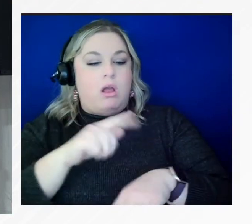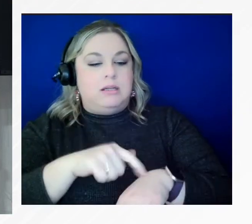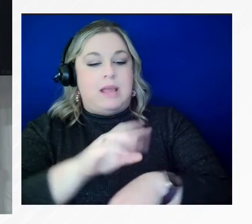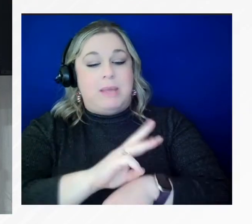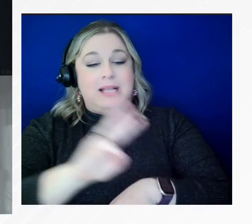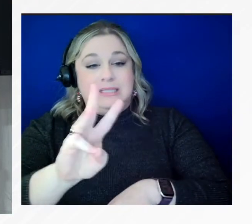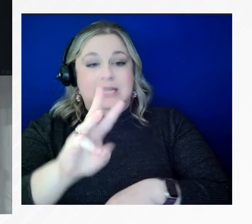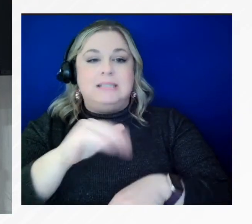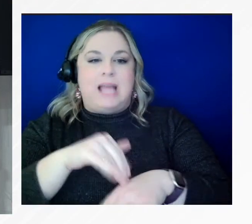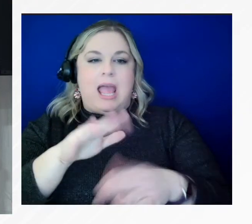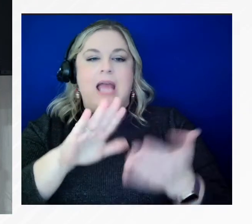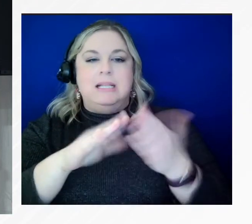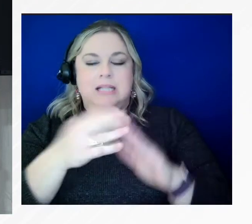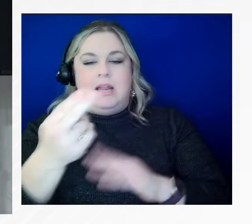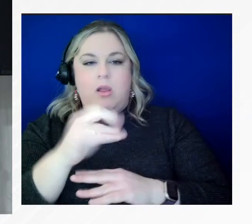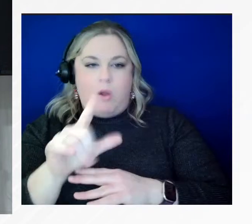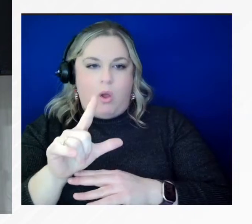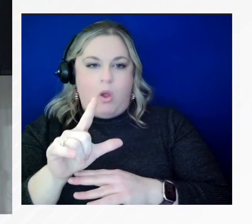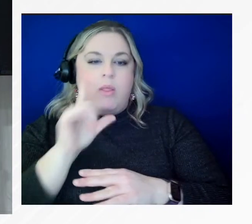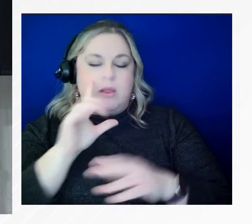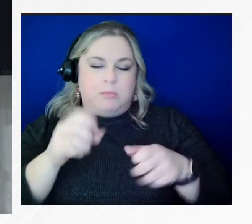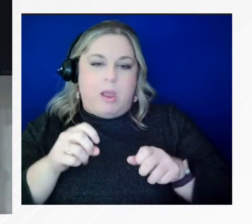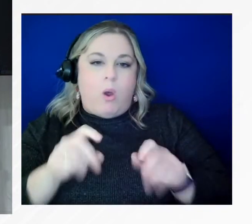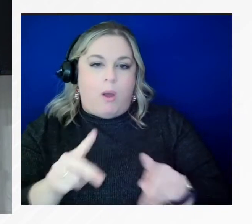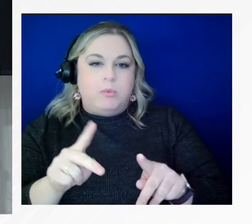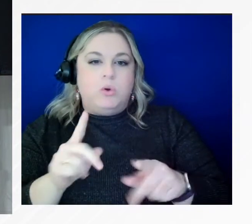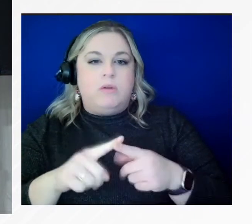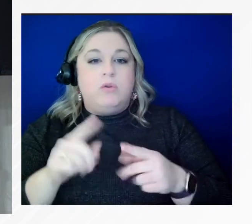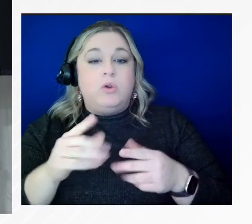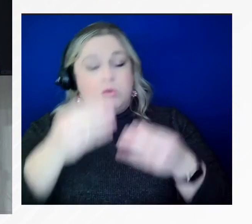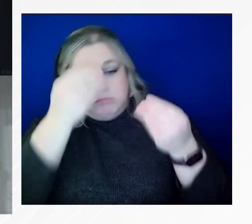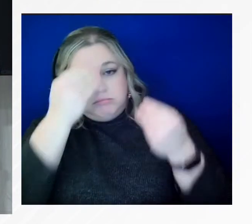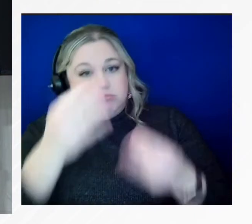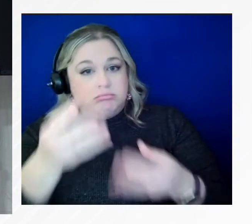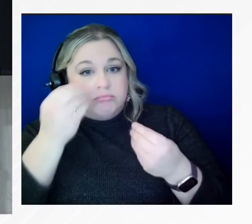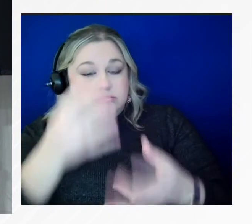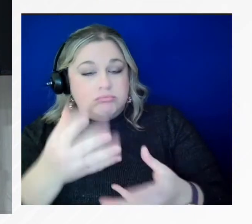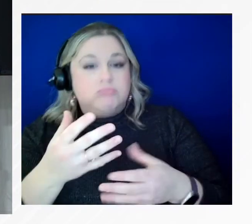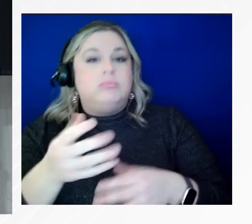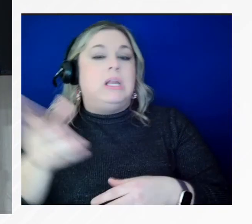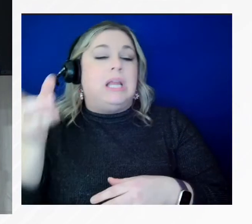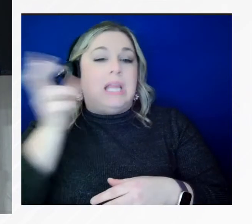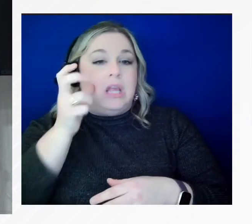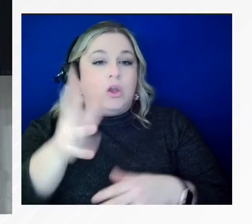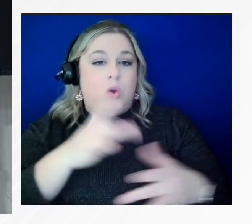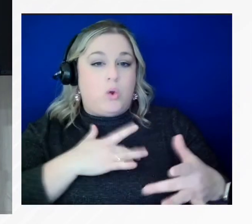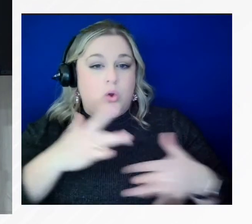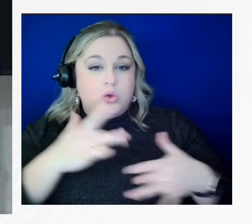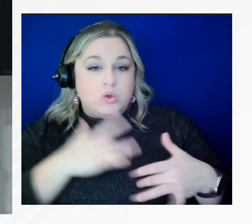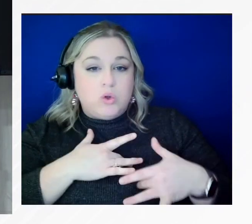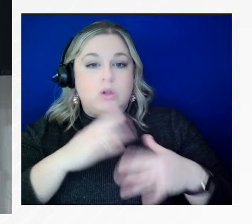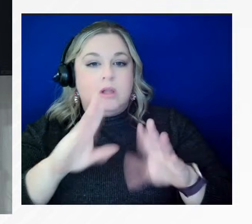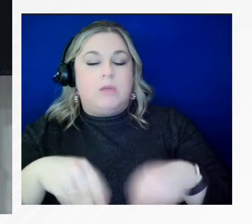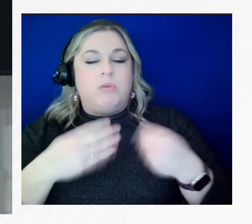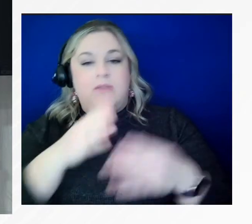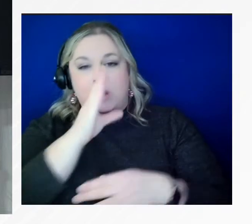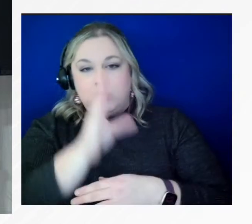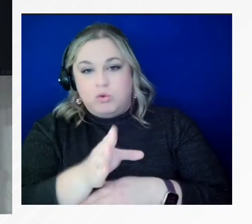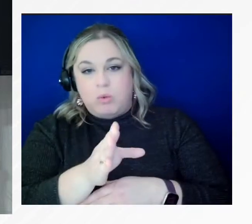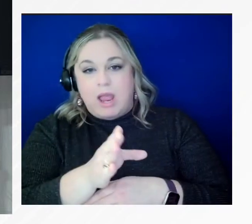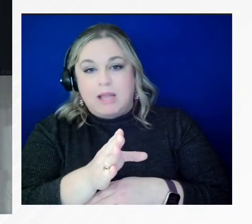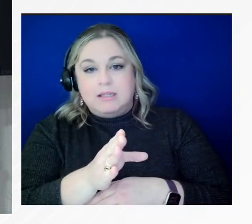Hall. This will be an opportunity to share updates, hear your concerns, and provide direct access to